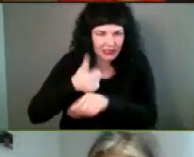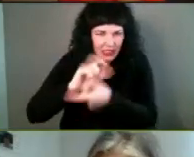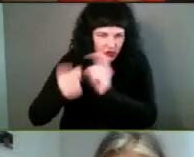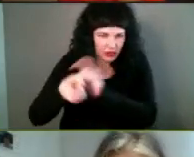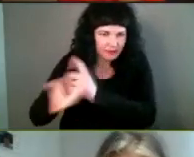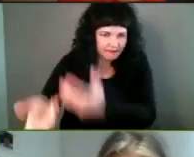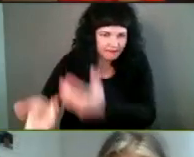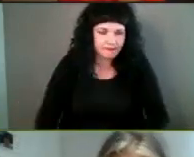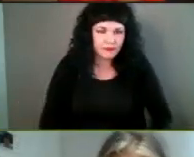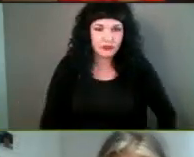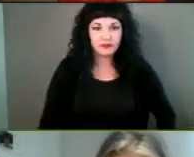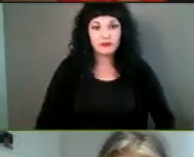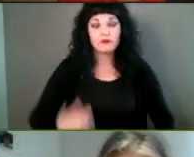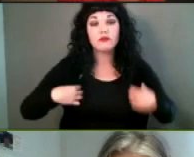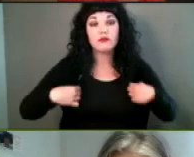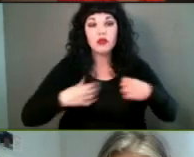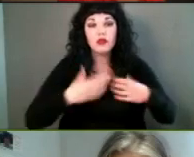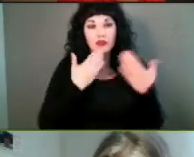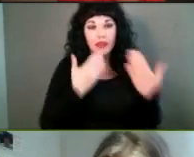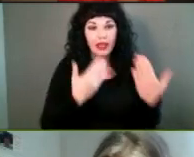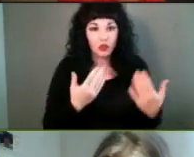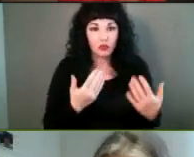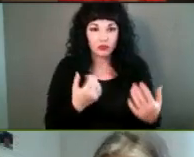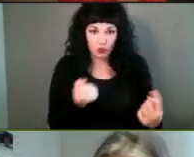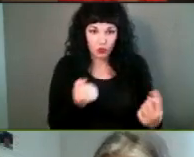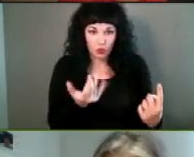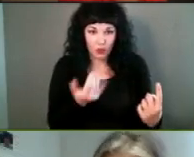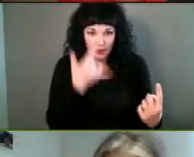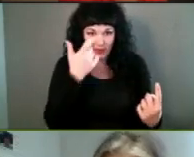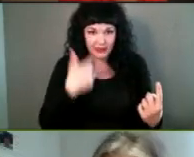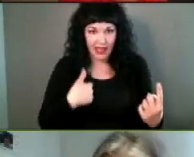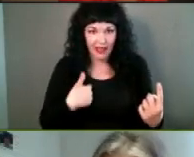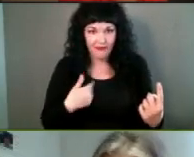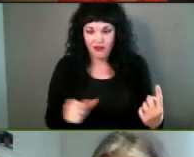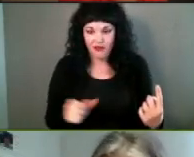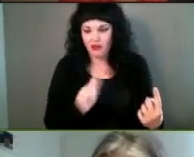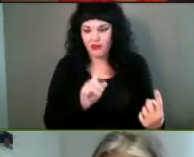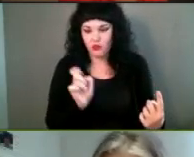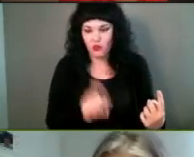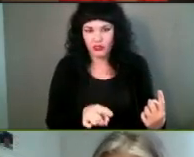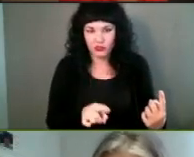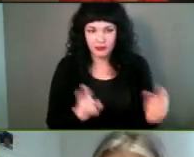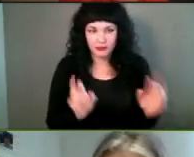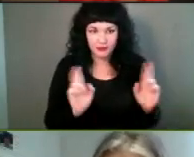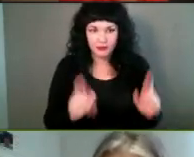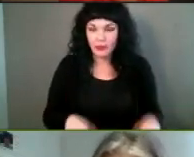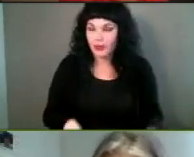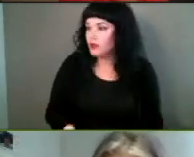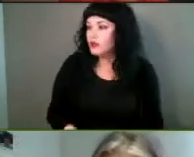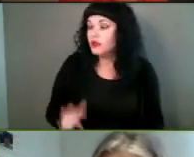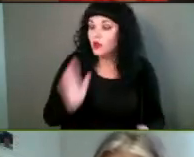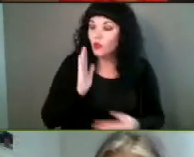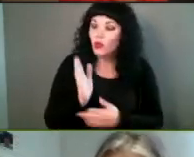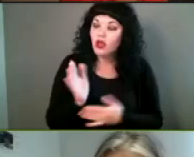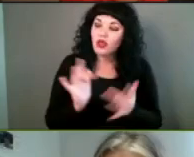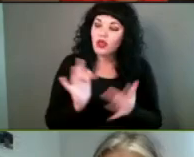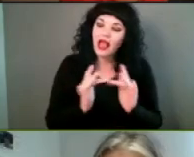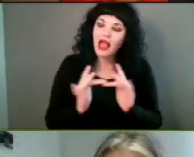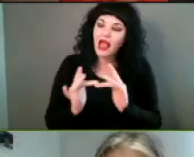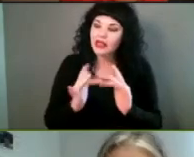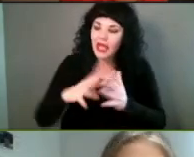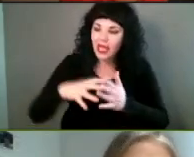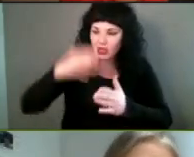this is another question for you. Will the online learning and teaching put kids